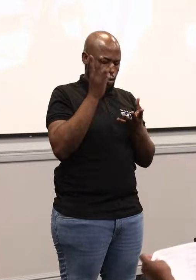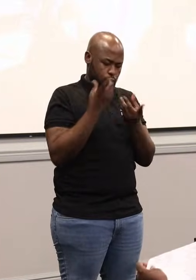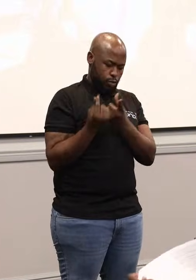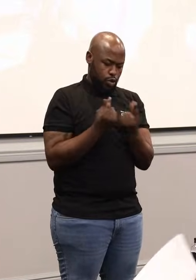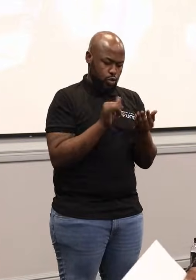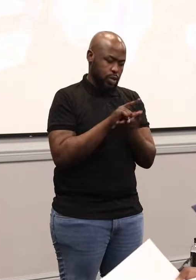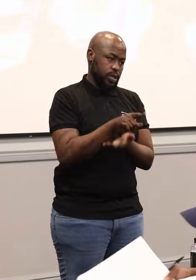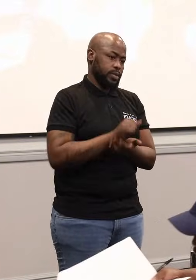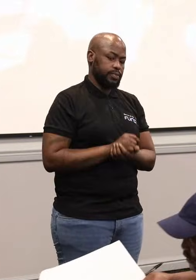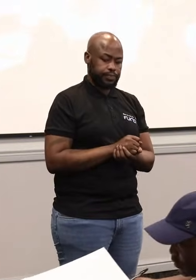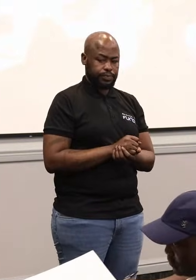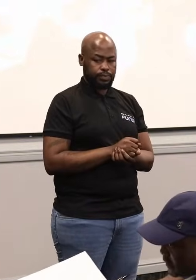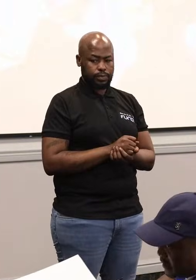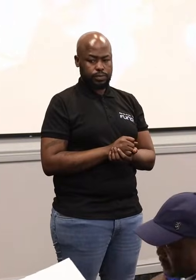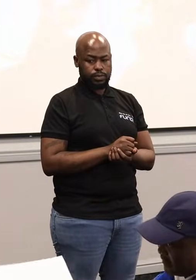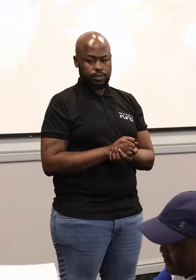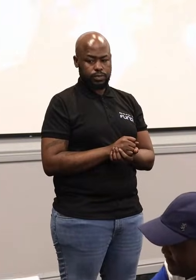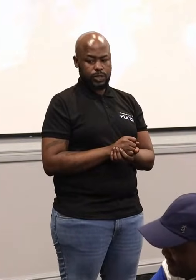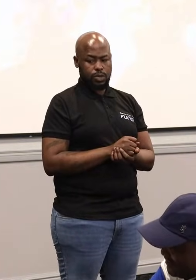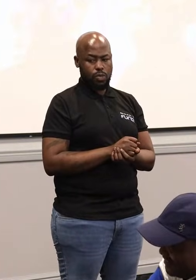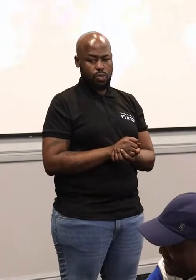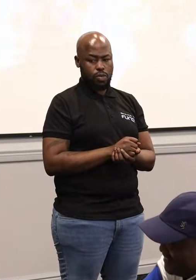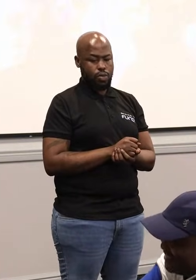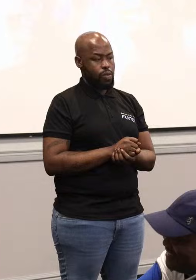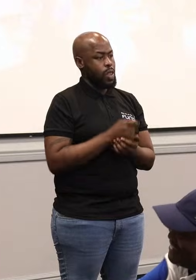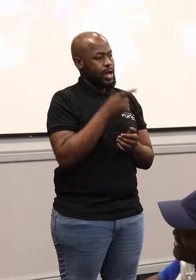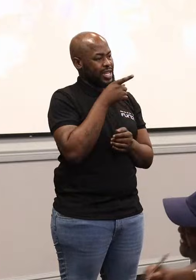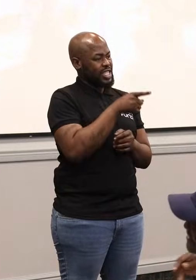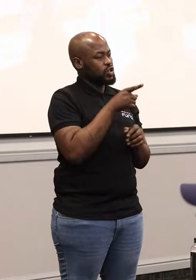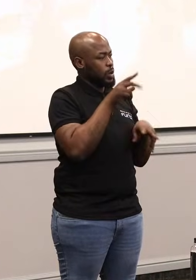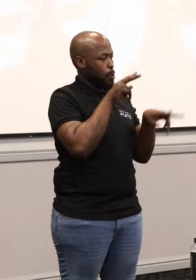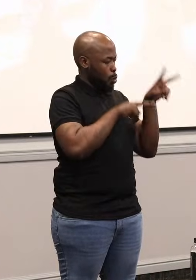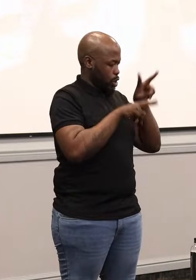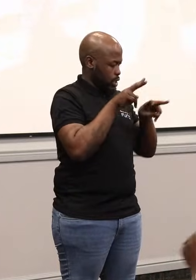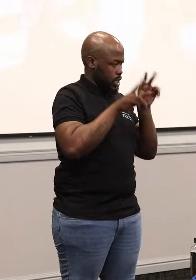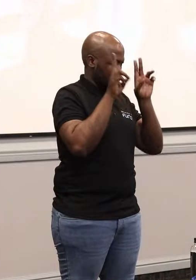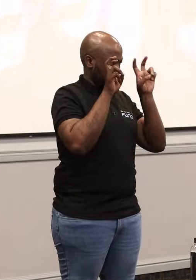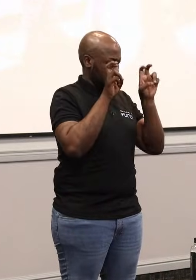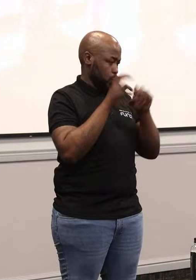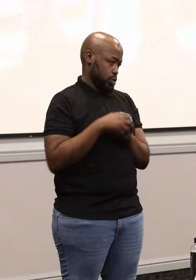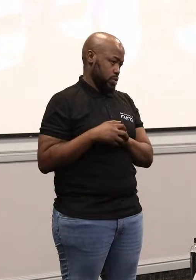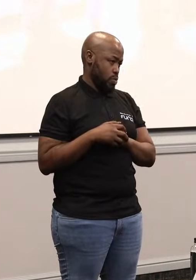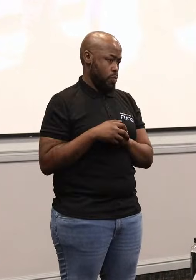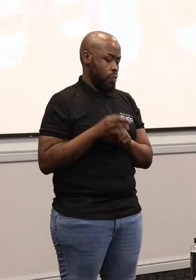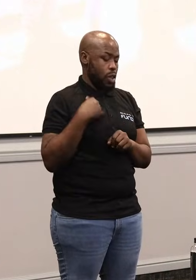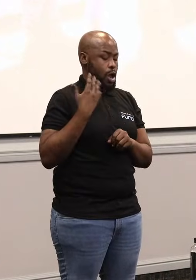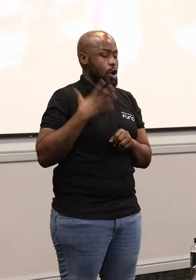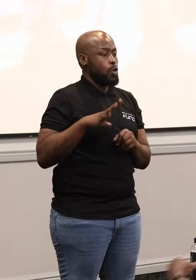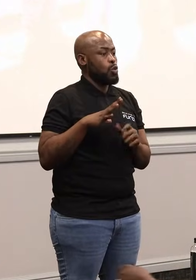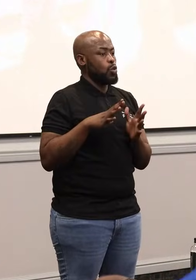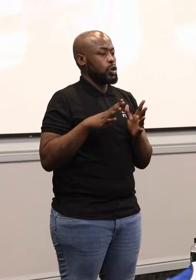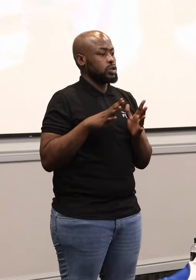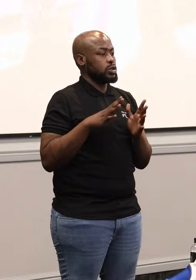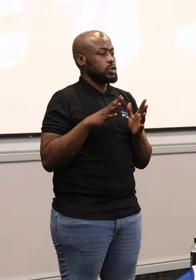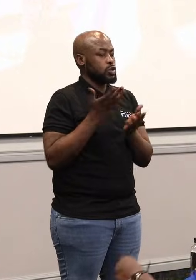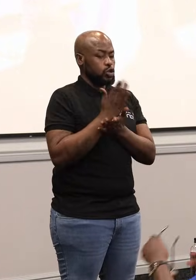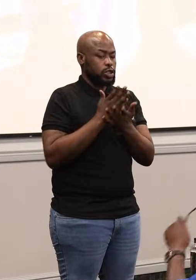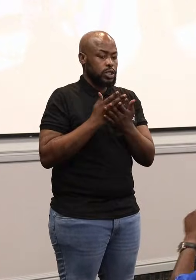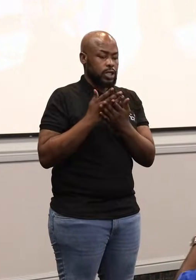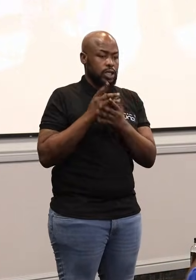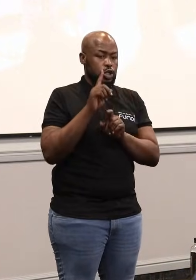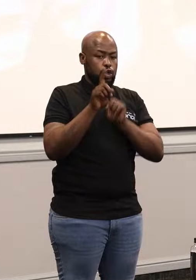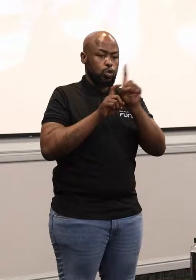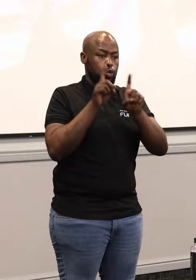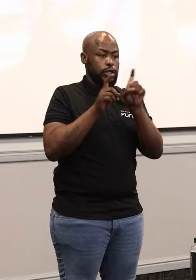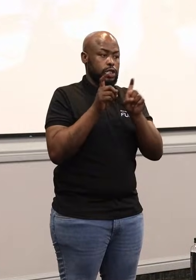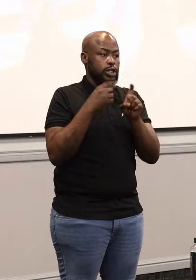that space? So those are monitoring issues. And I also want to echo the questions that were raised by the